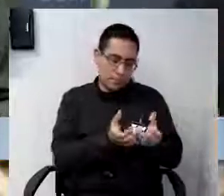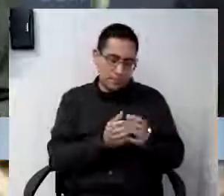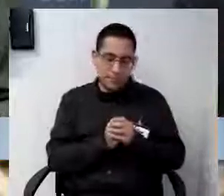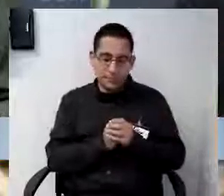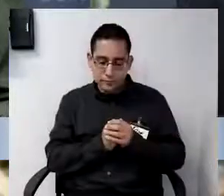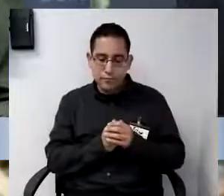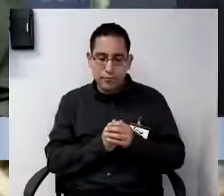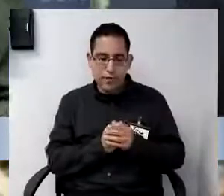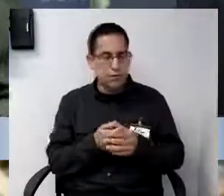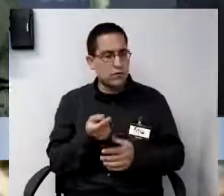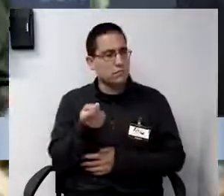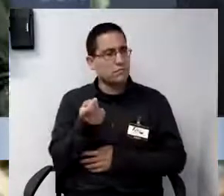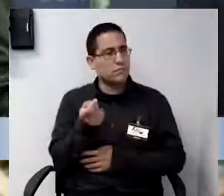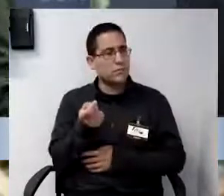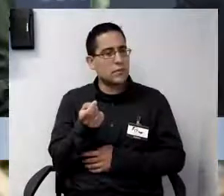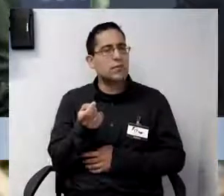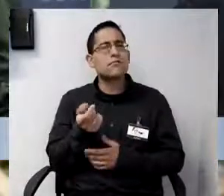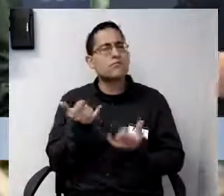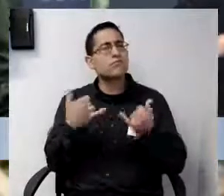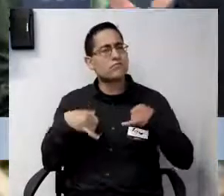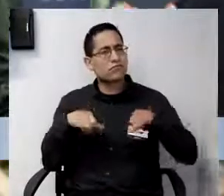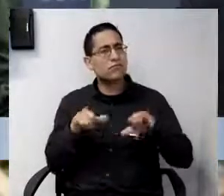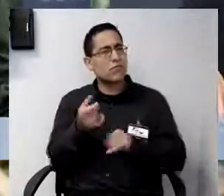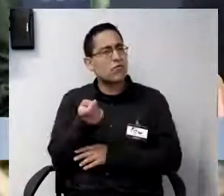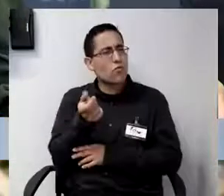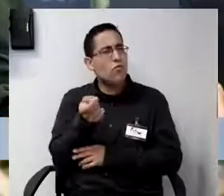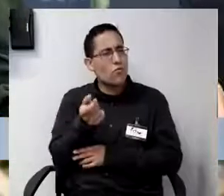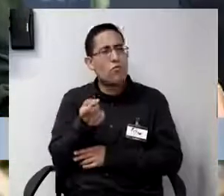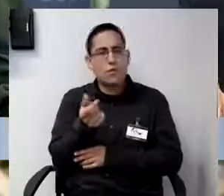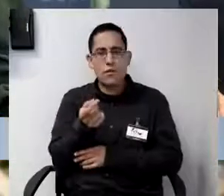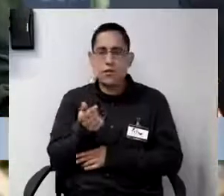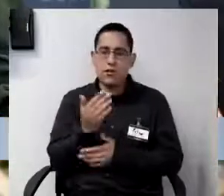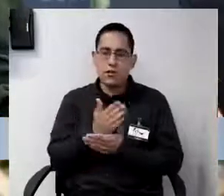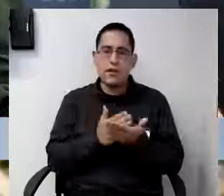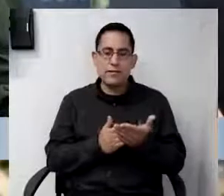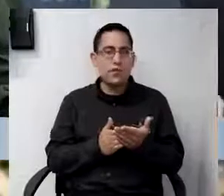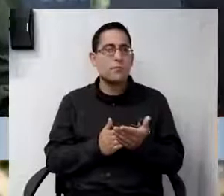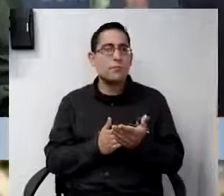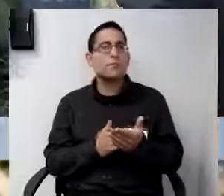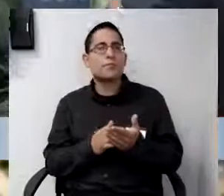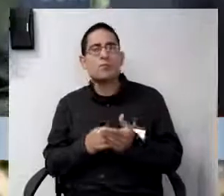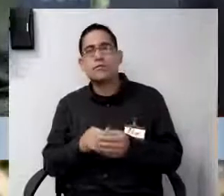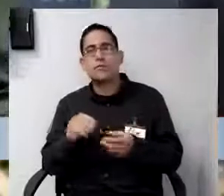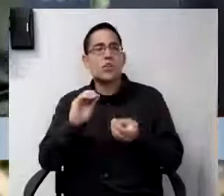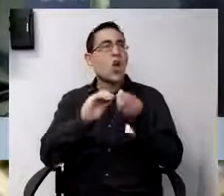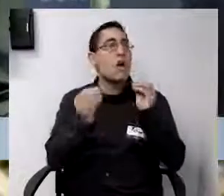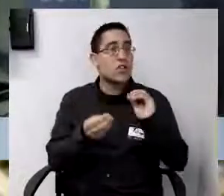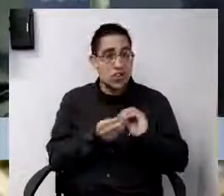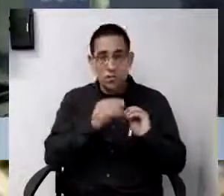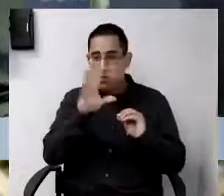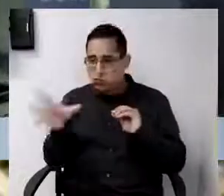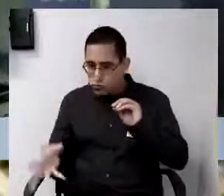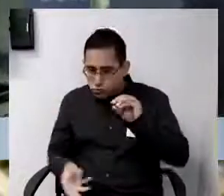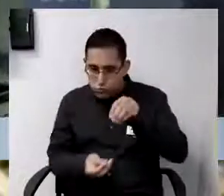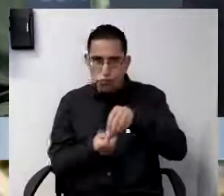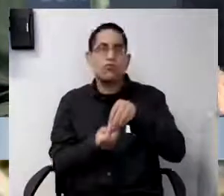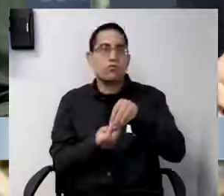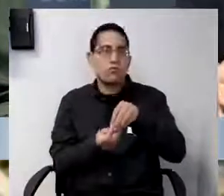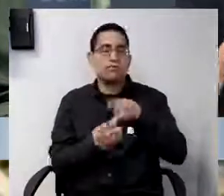But I still, I'll still have a little bit of the lingering cumulative, just to keep things in that broad perspective.